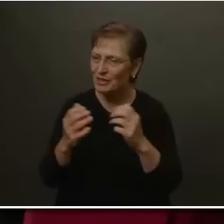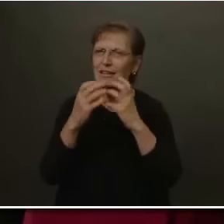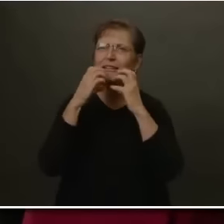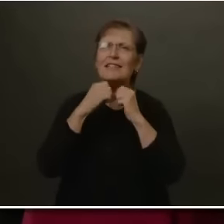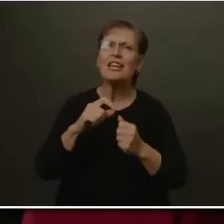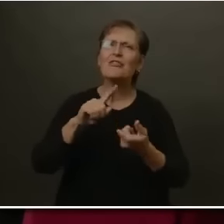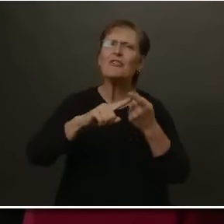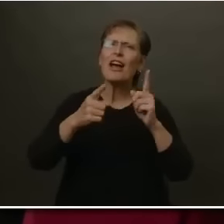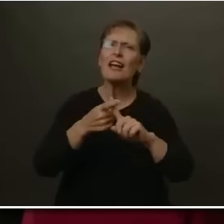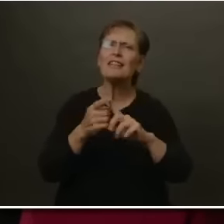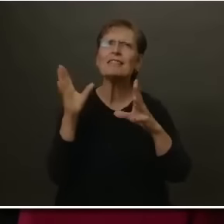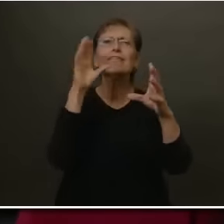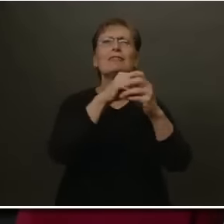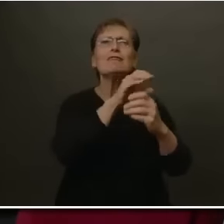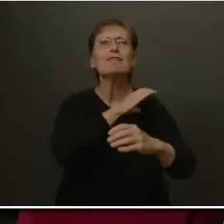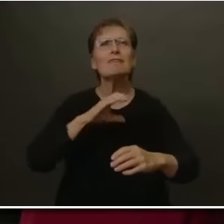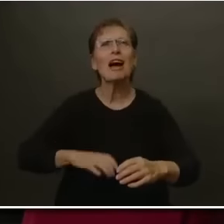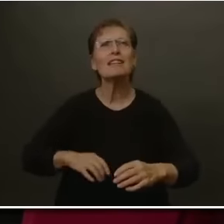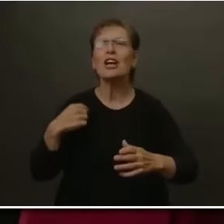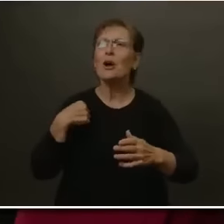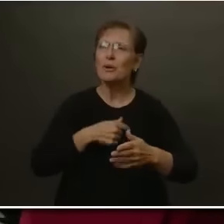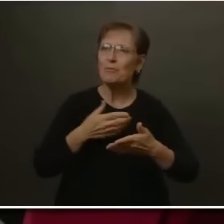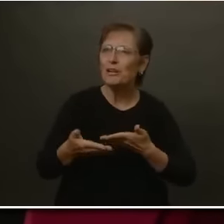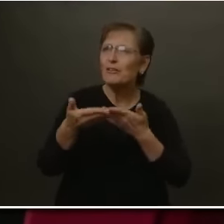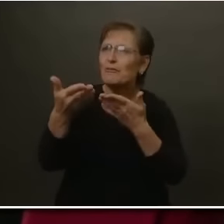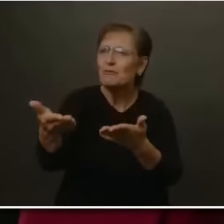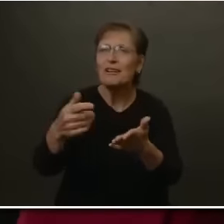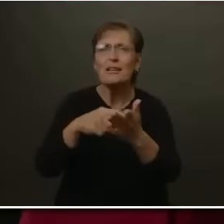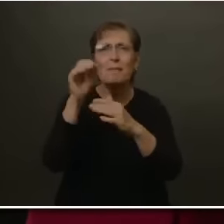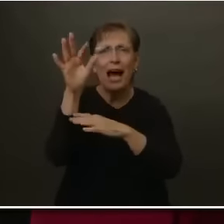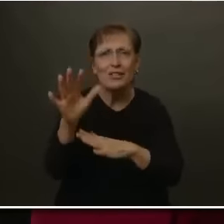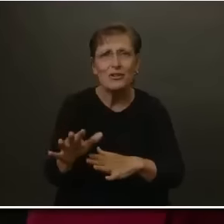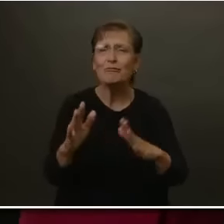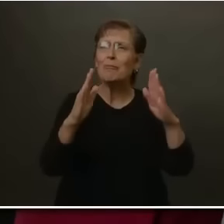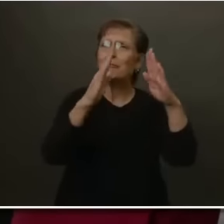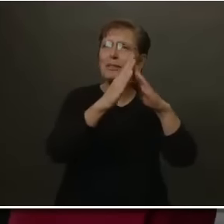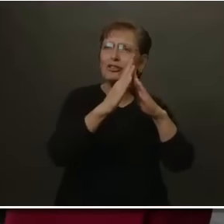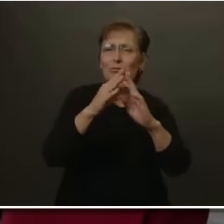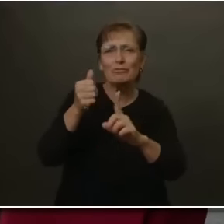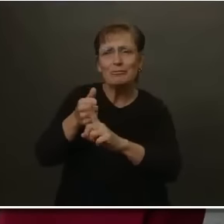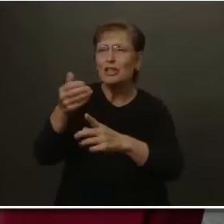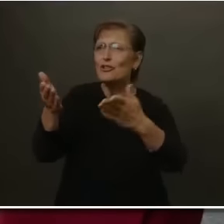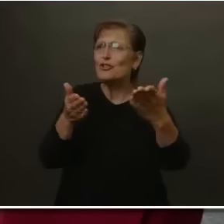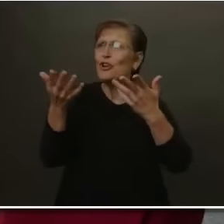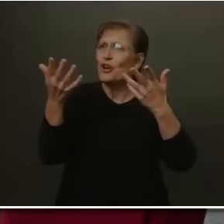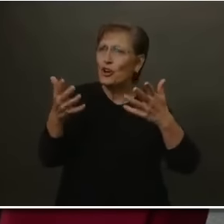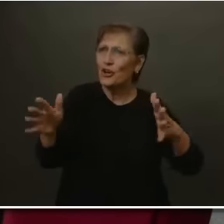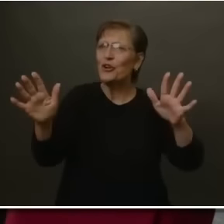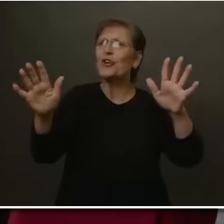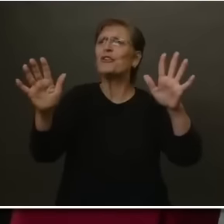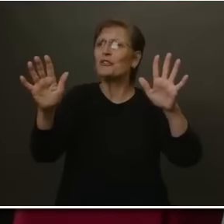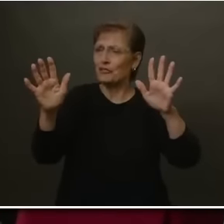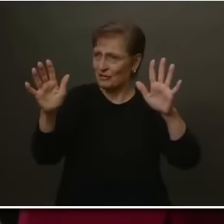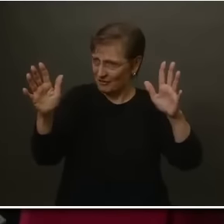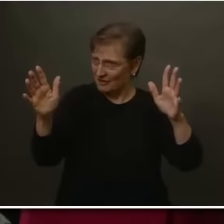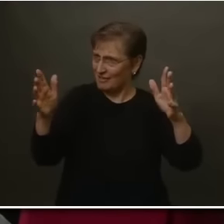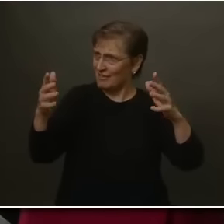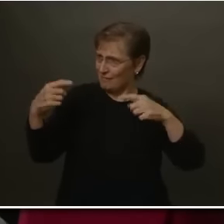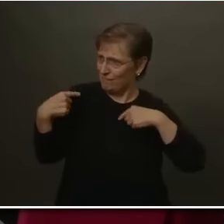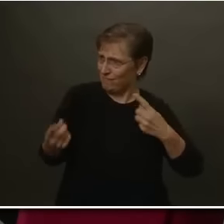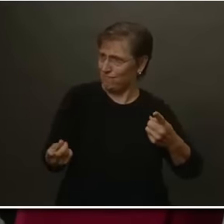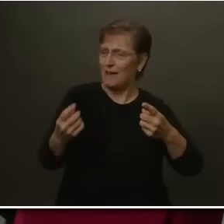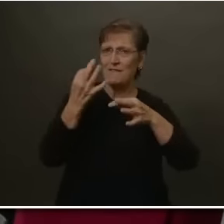in Christ, we bring before you this pastor and bishop who has served among us faithfully.